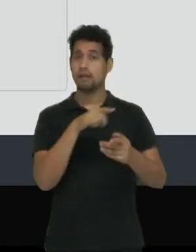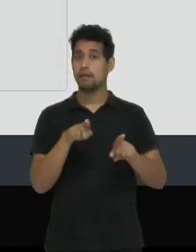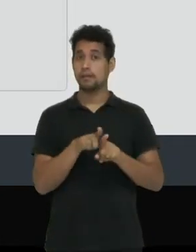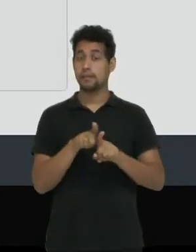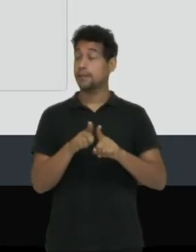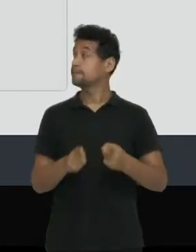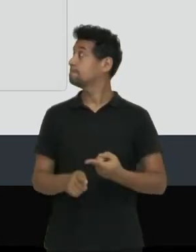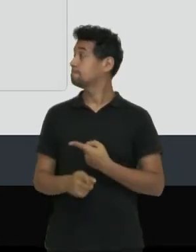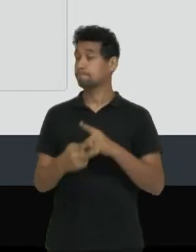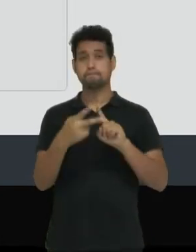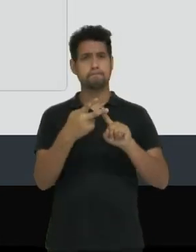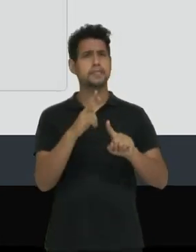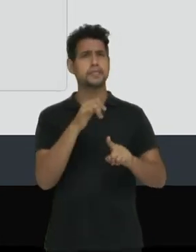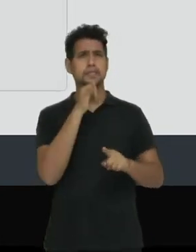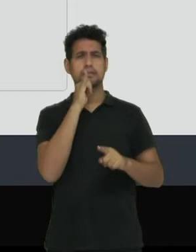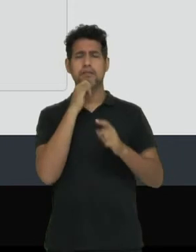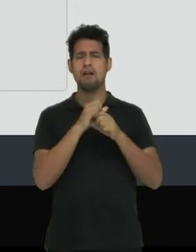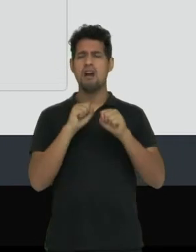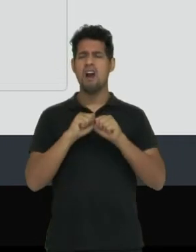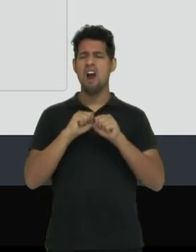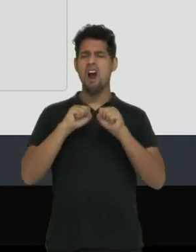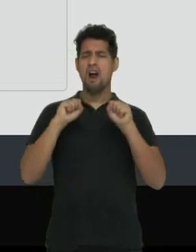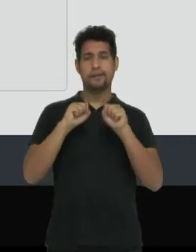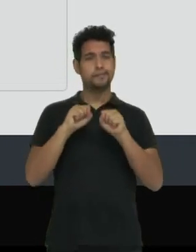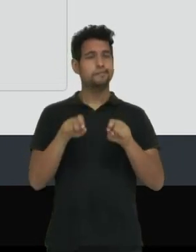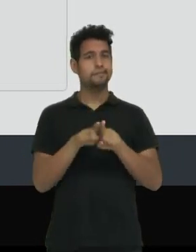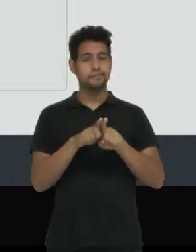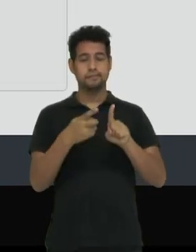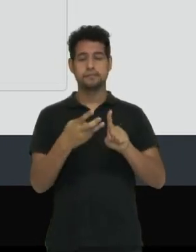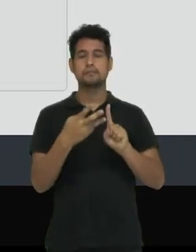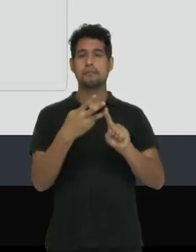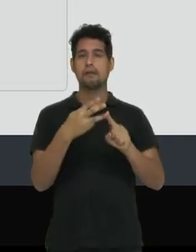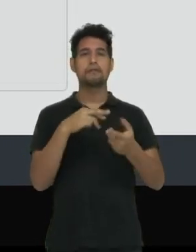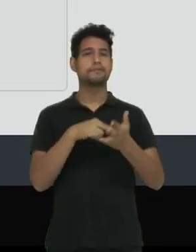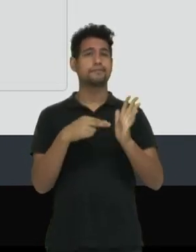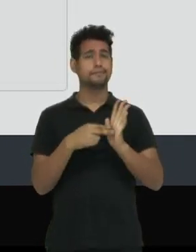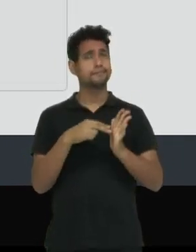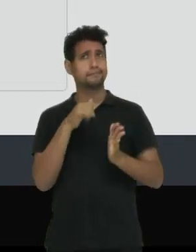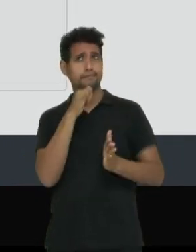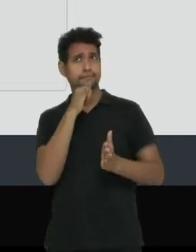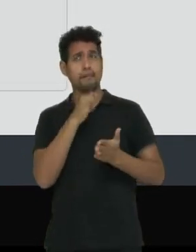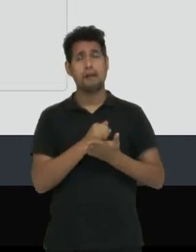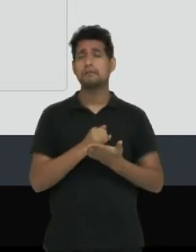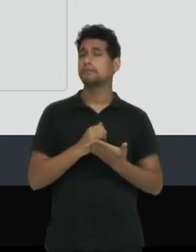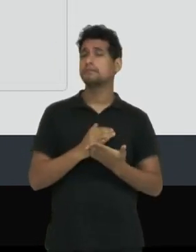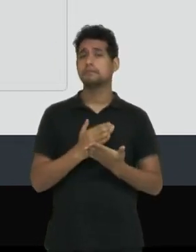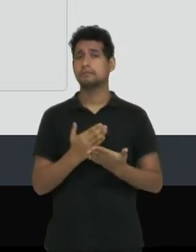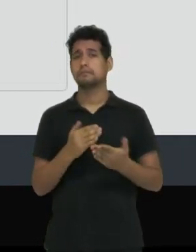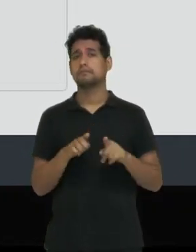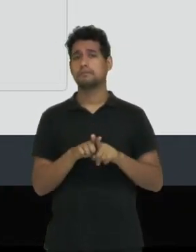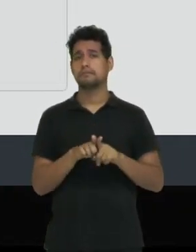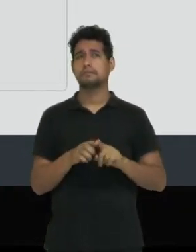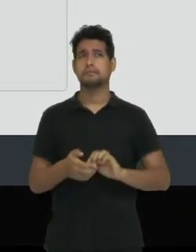you ever? Você já? E sometimes. Sometimes.